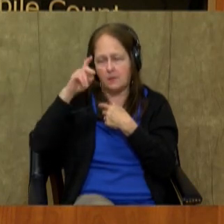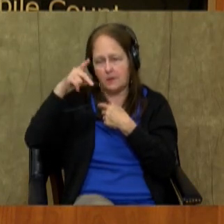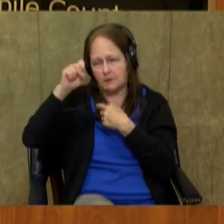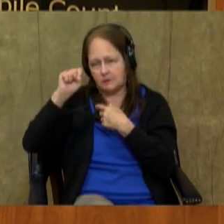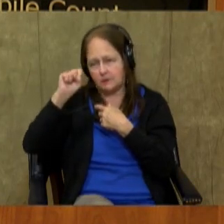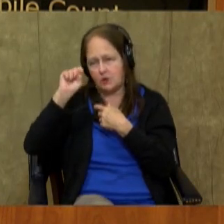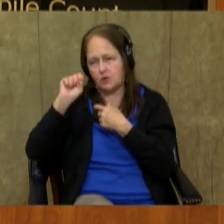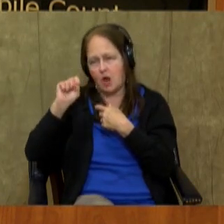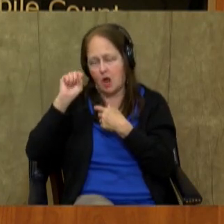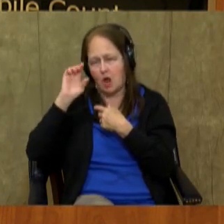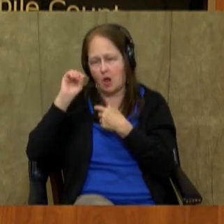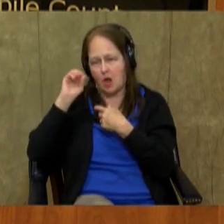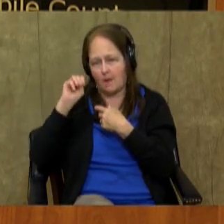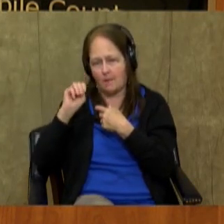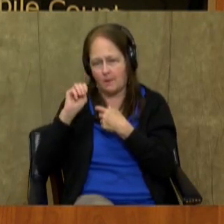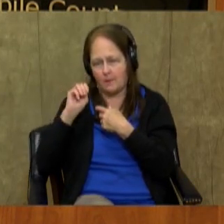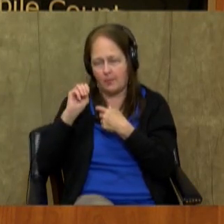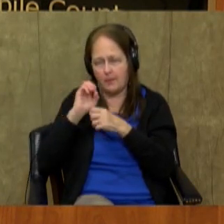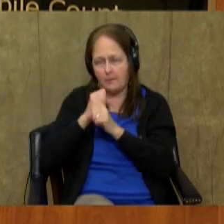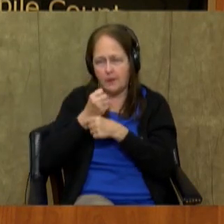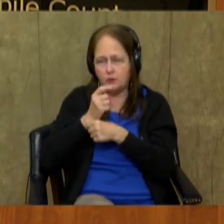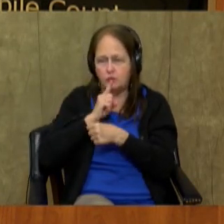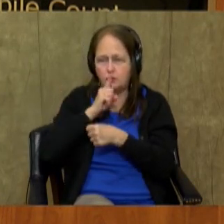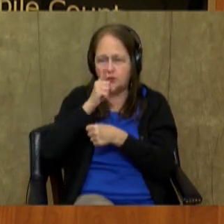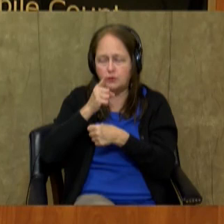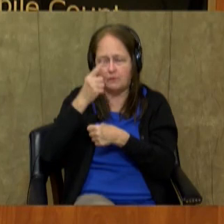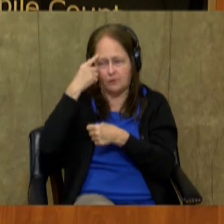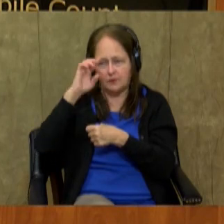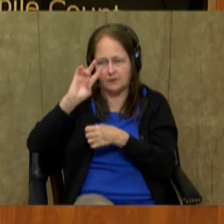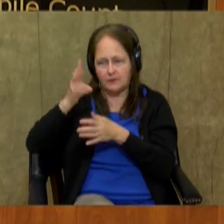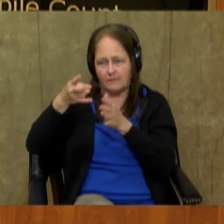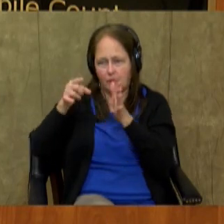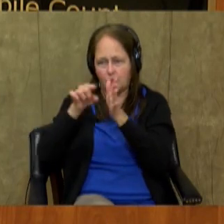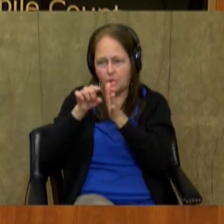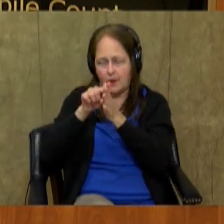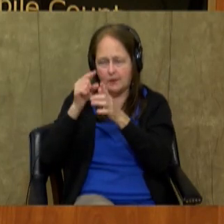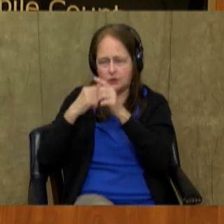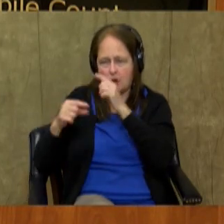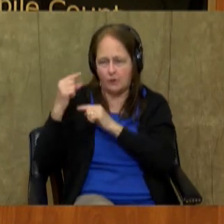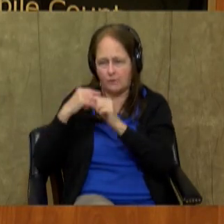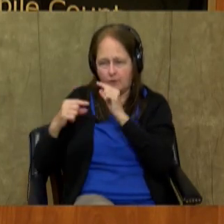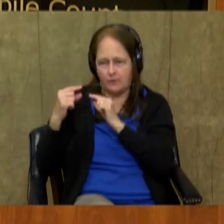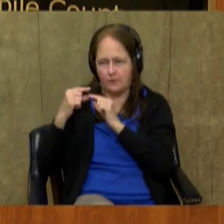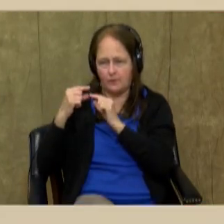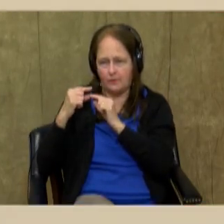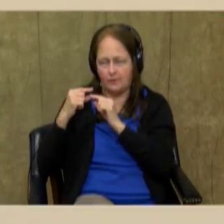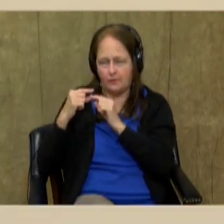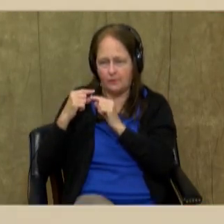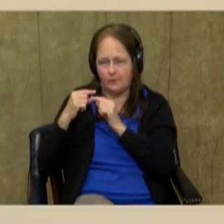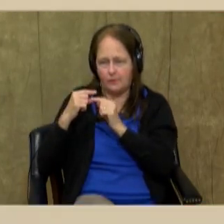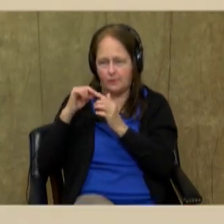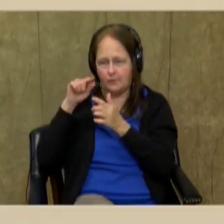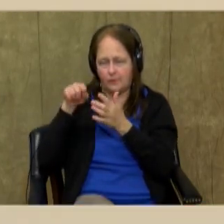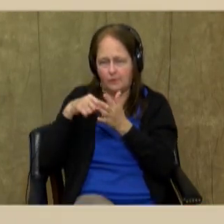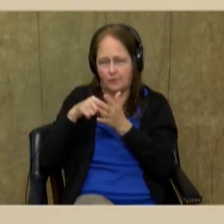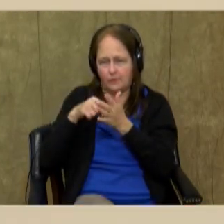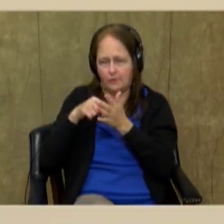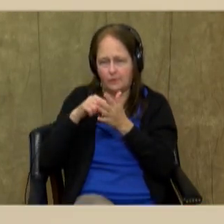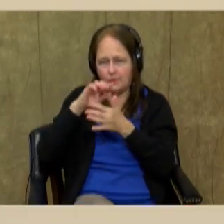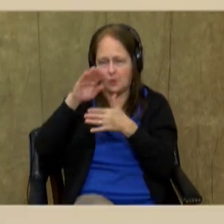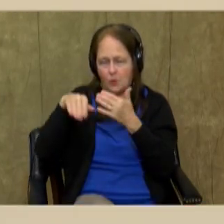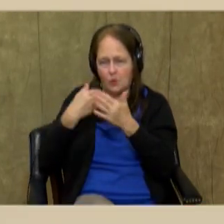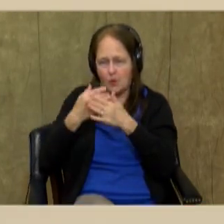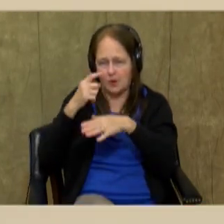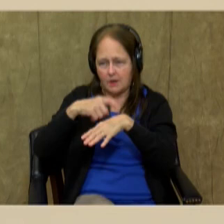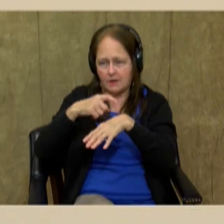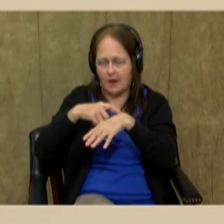mcpsstv@mcpss.com. All right, so that's your question. And make sure that you indicate that it's for 7th grade geography. Well, that is all the